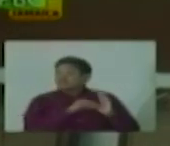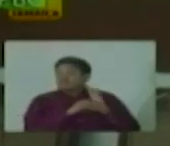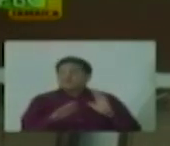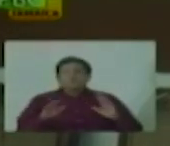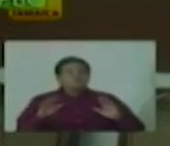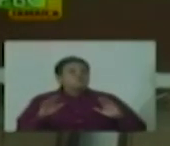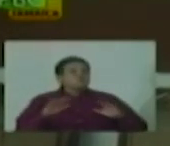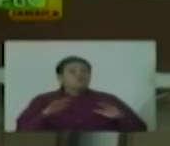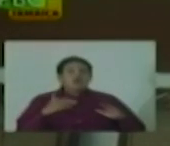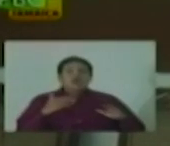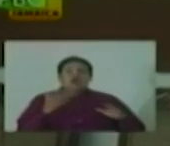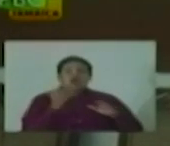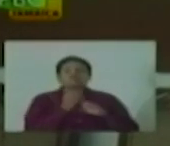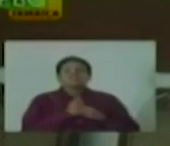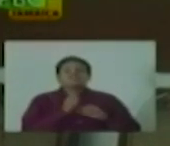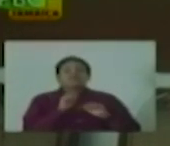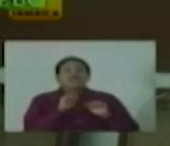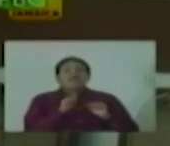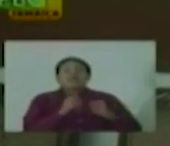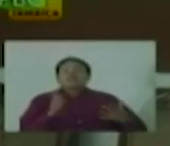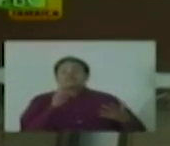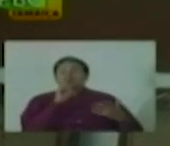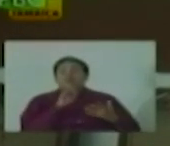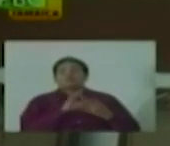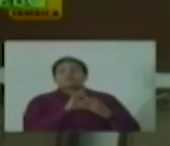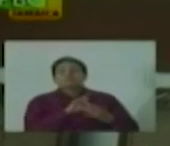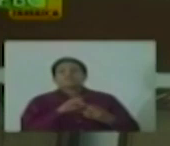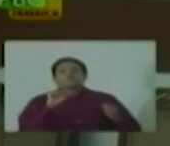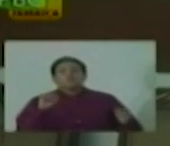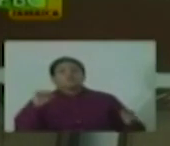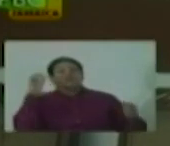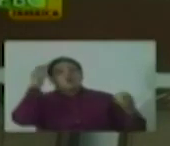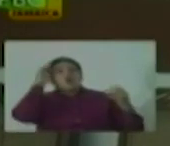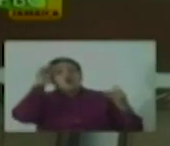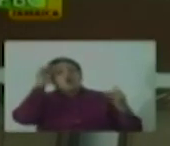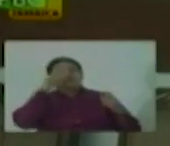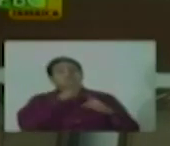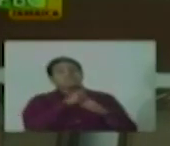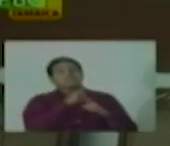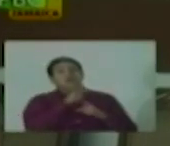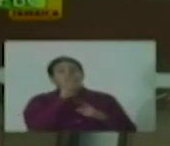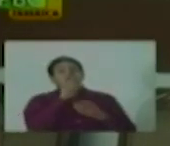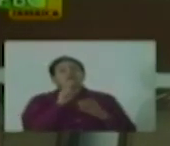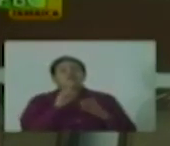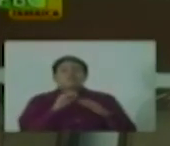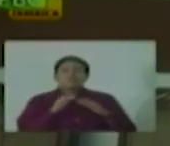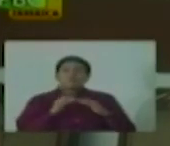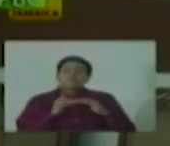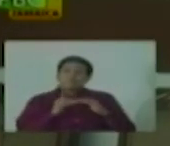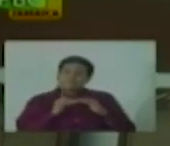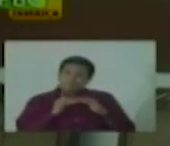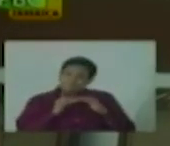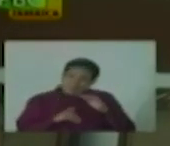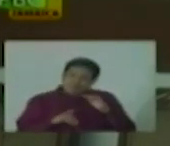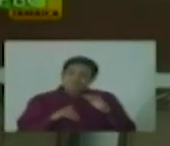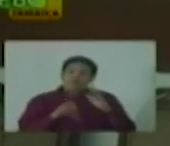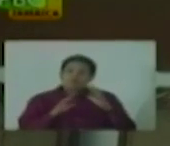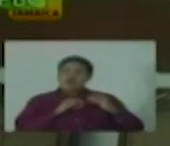students are receiving anything that could be considered a minimum acceptable level.